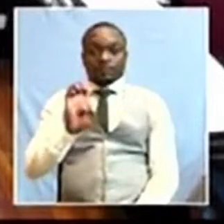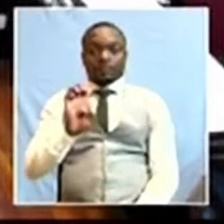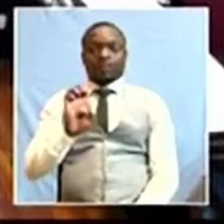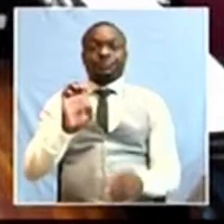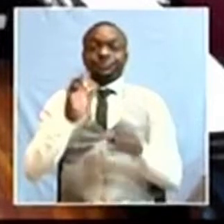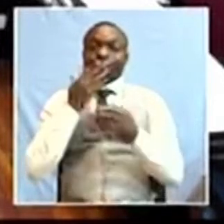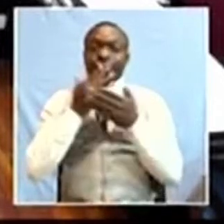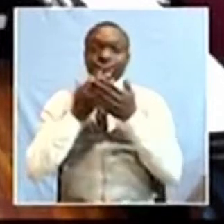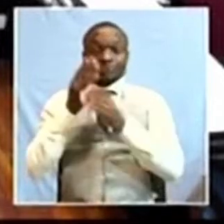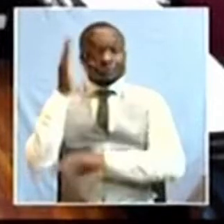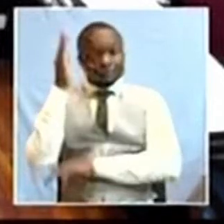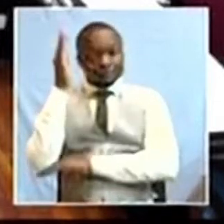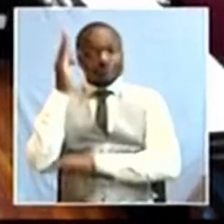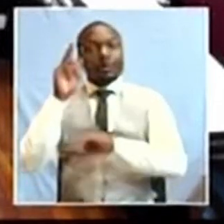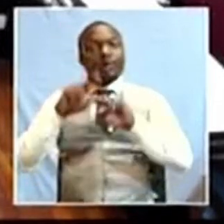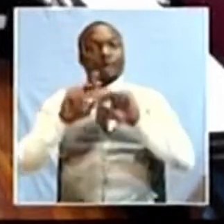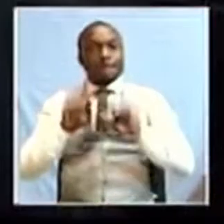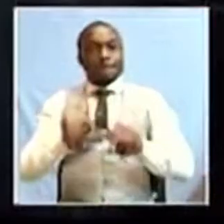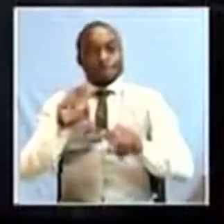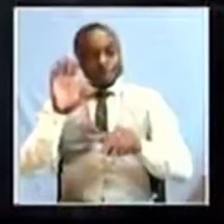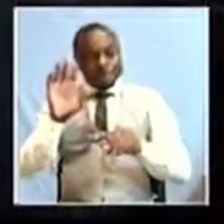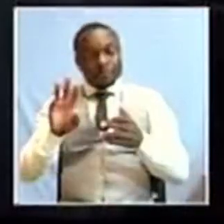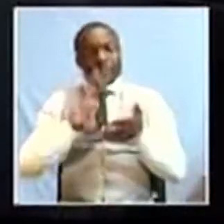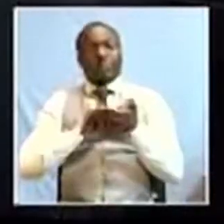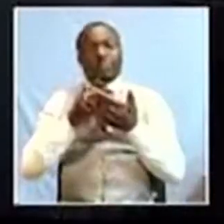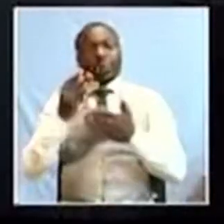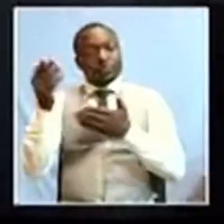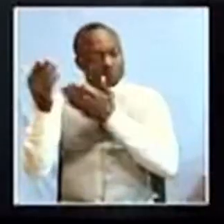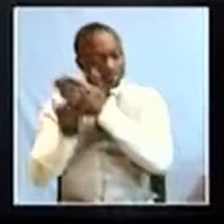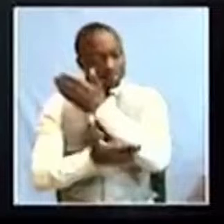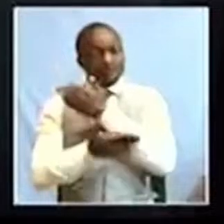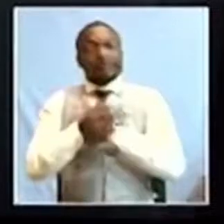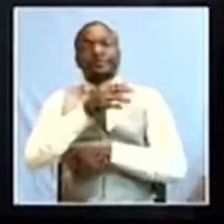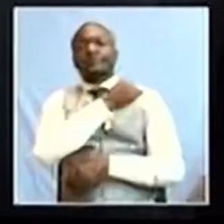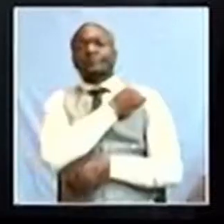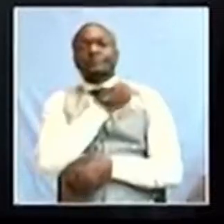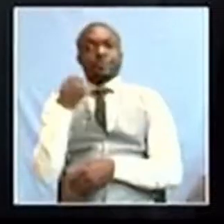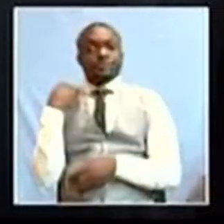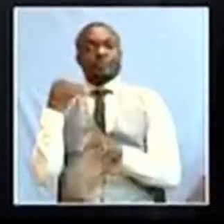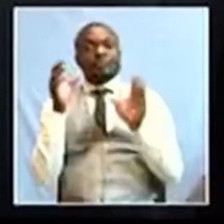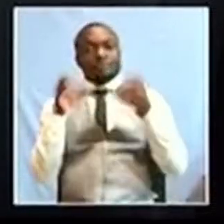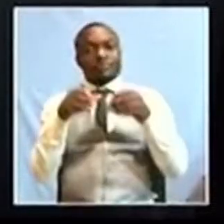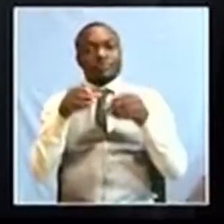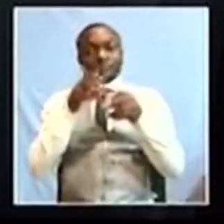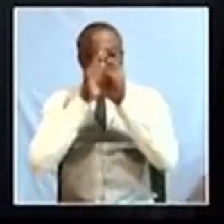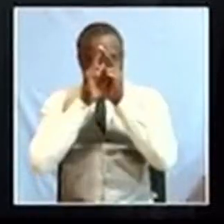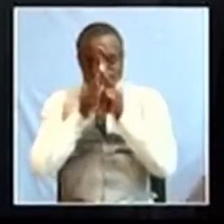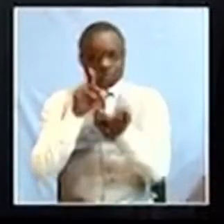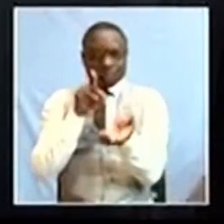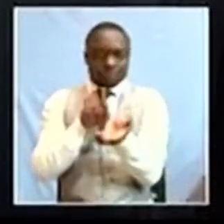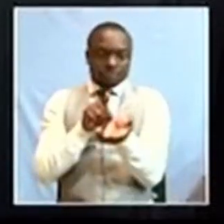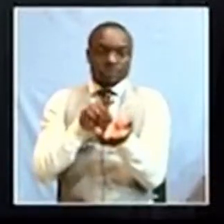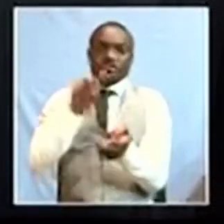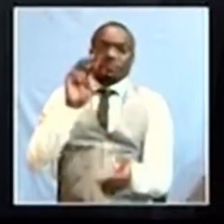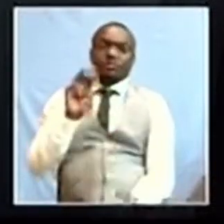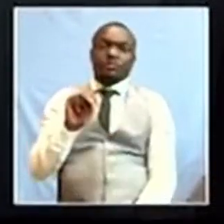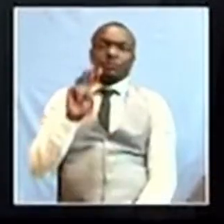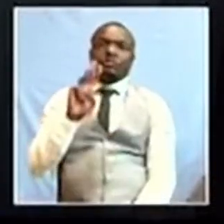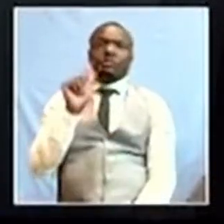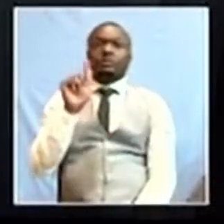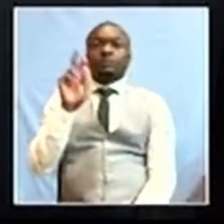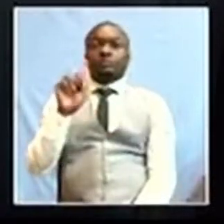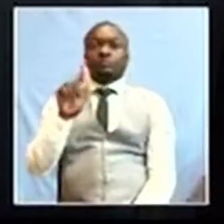Good afternoon, Chair and permanent witnesses. Welcome, MONZE, to your committee. I'm Honorable Dr. Aaron Mwanza, Area Member of Parliament for